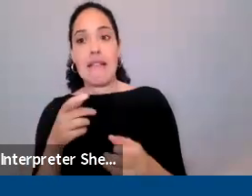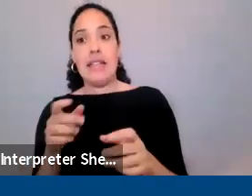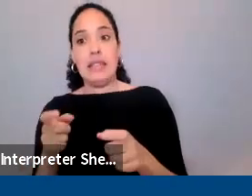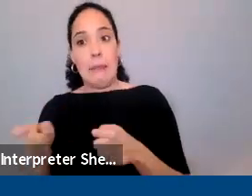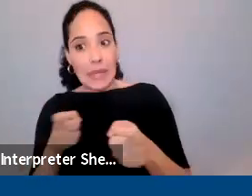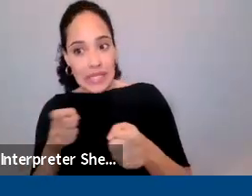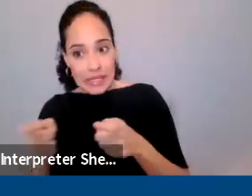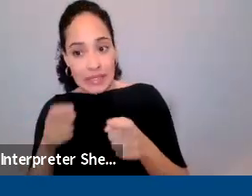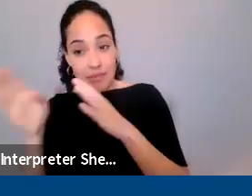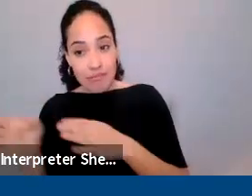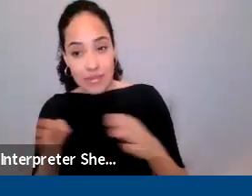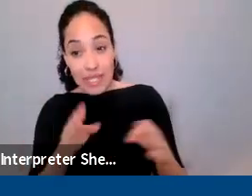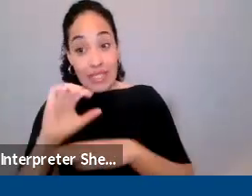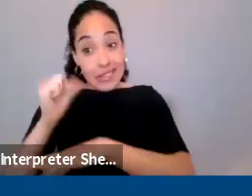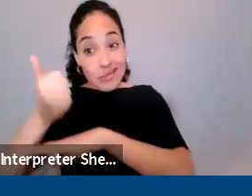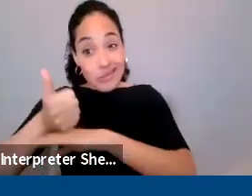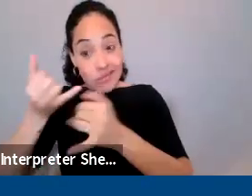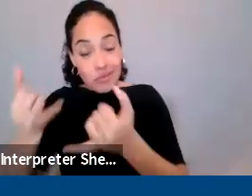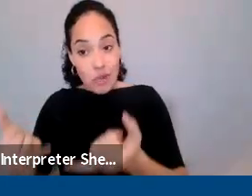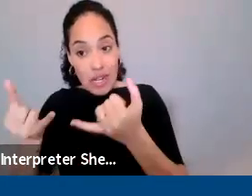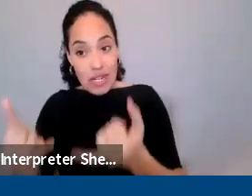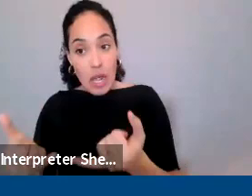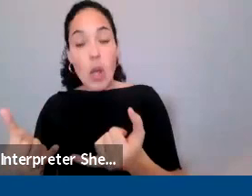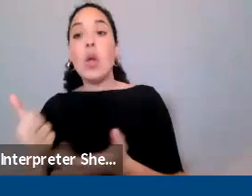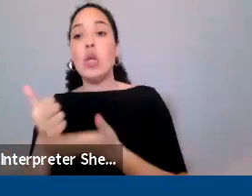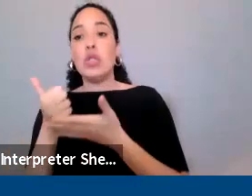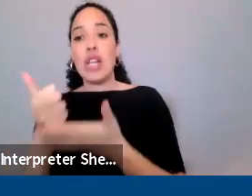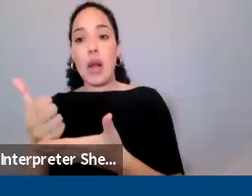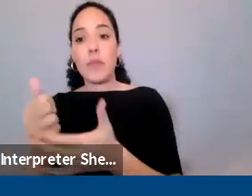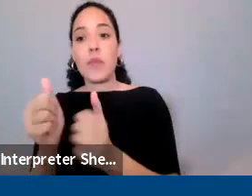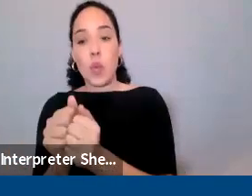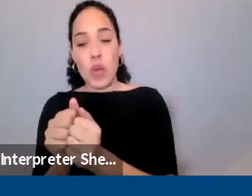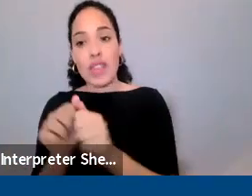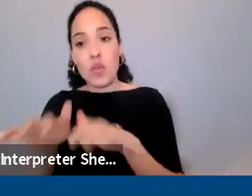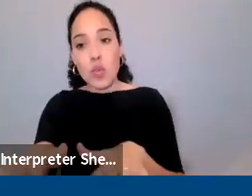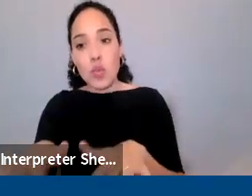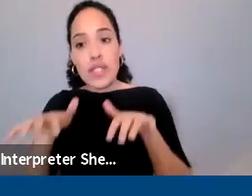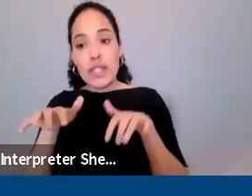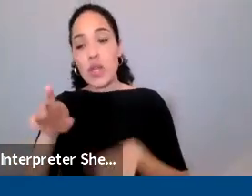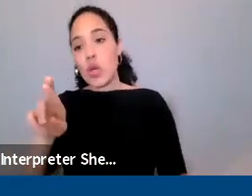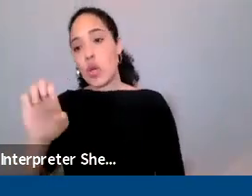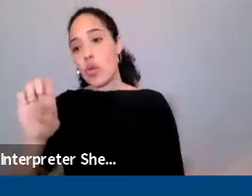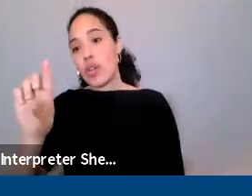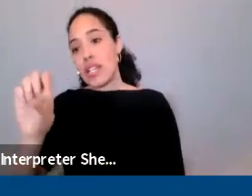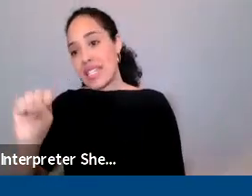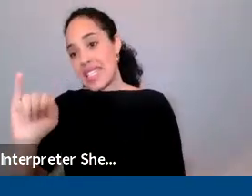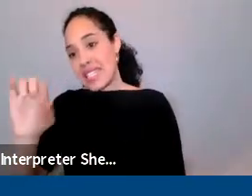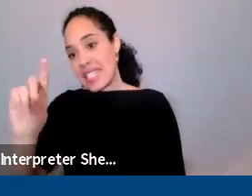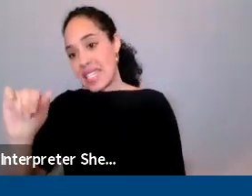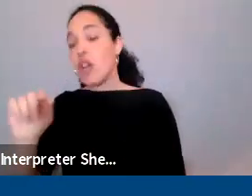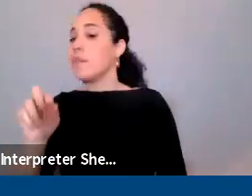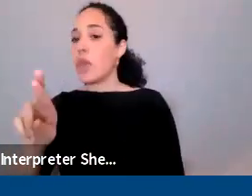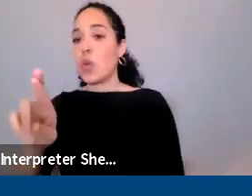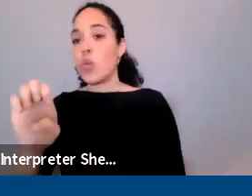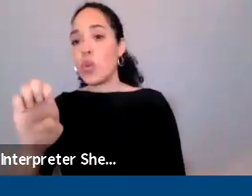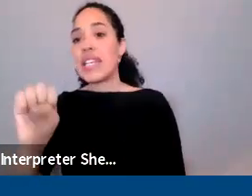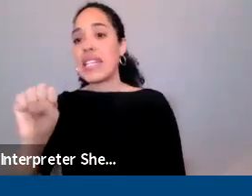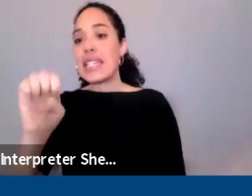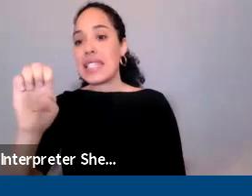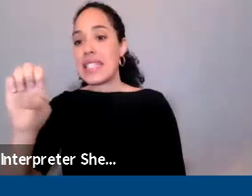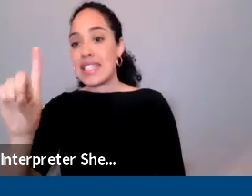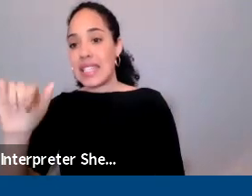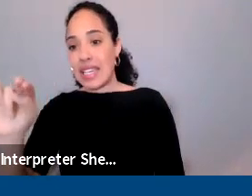right now to help with reseeding, to help with maybe enlarging culverts. That's all part of